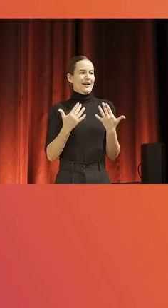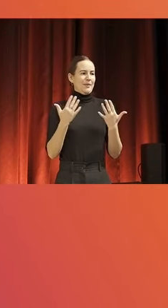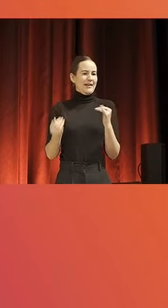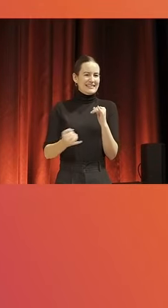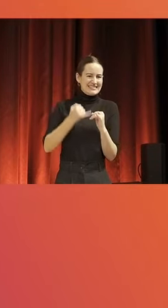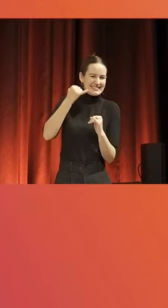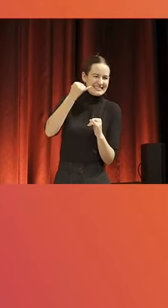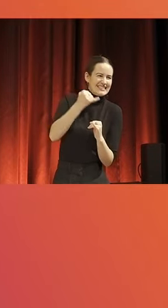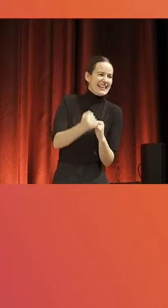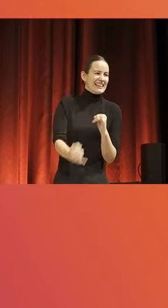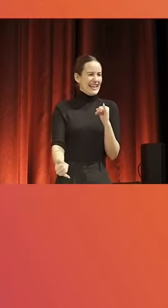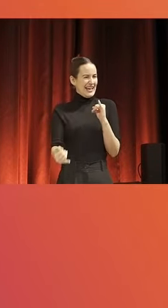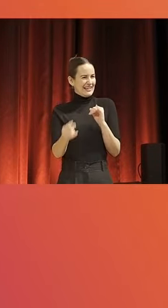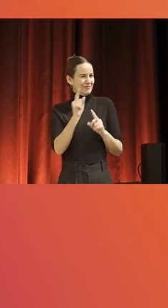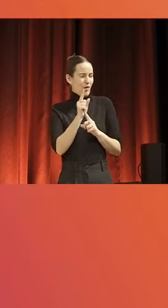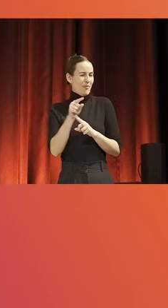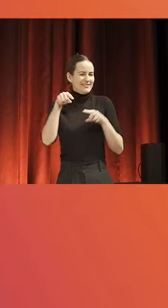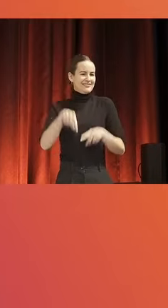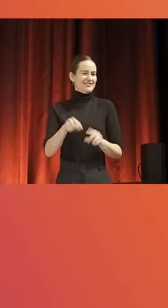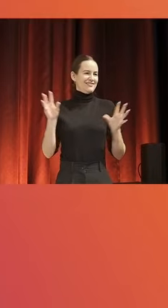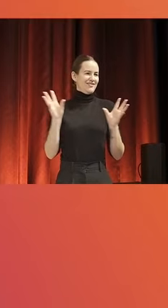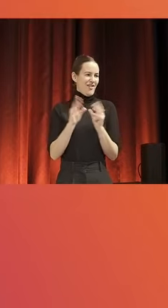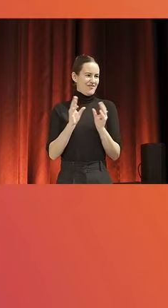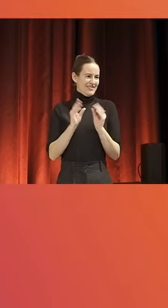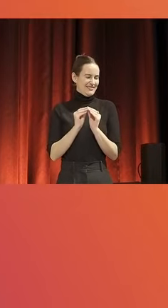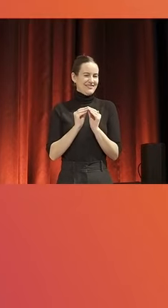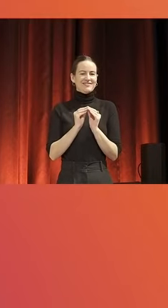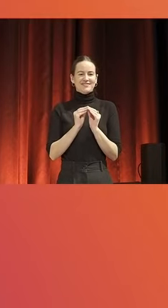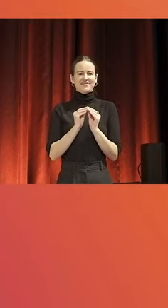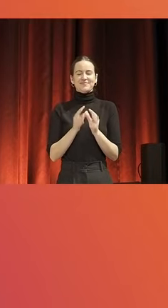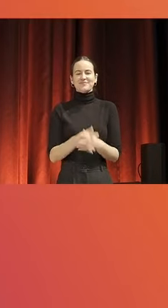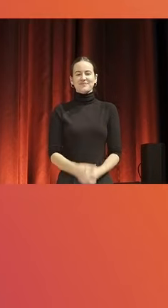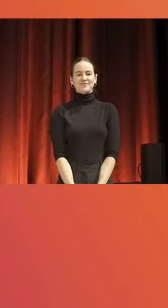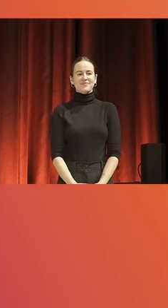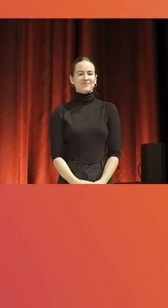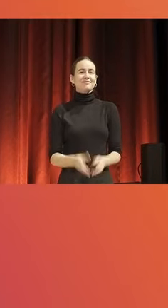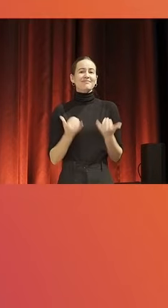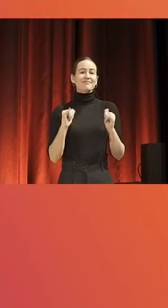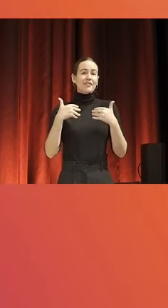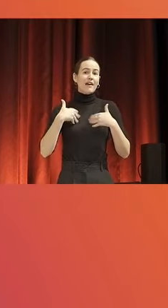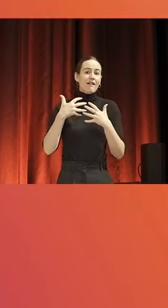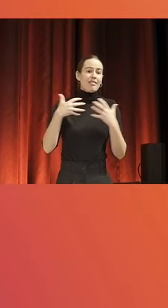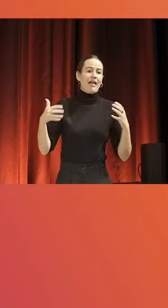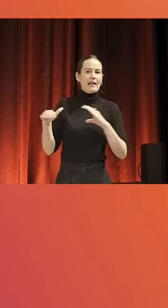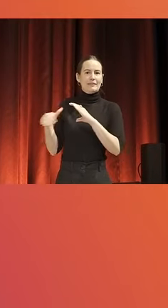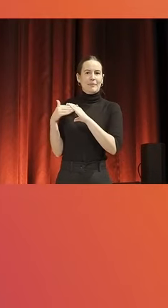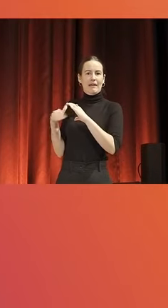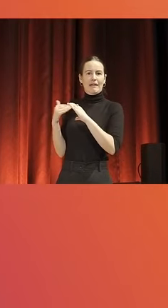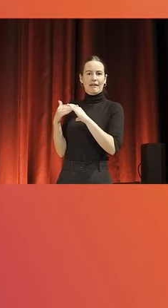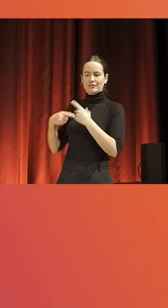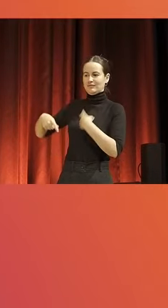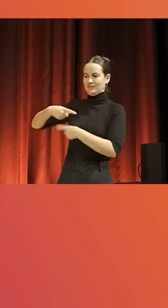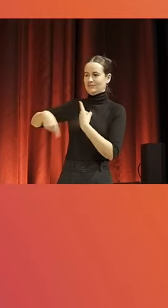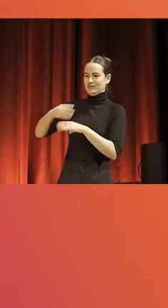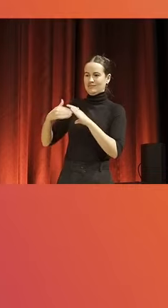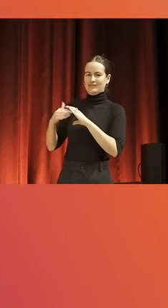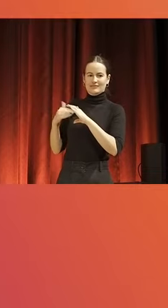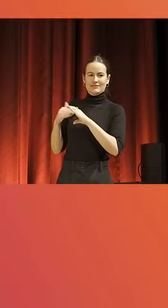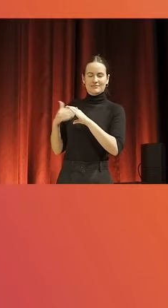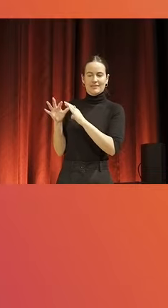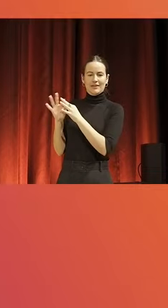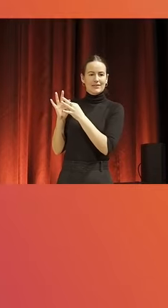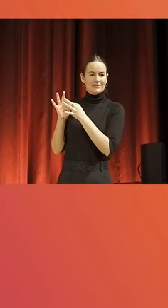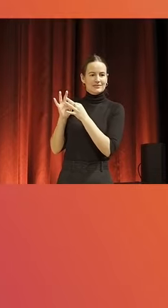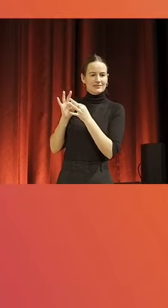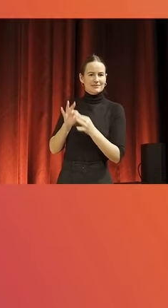moments of CHI. However, in the background, we still have a lot of emails going around that our